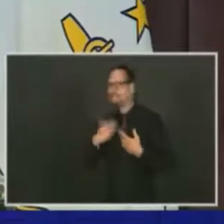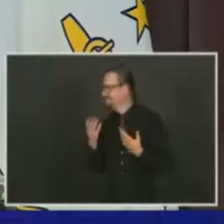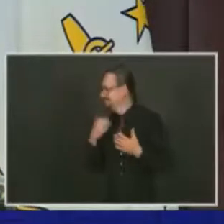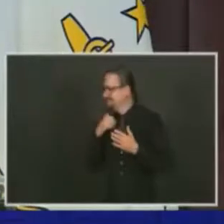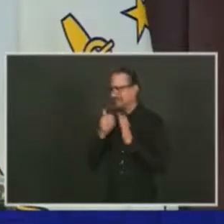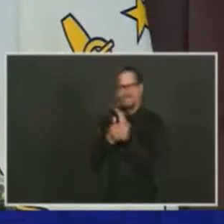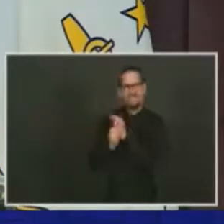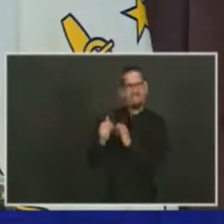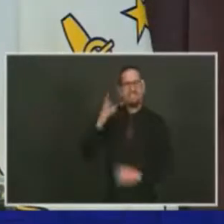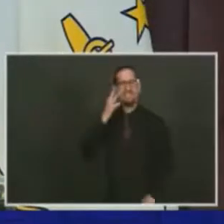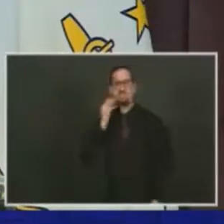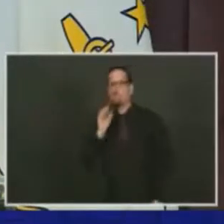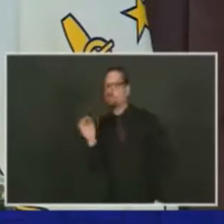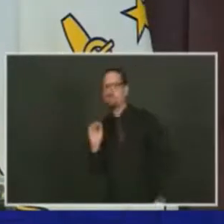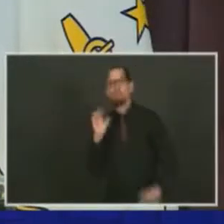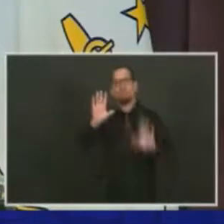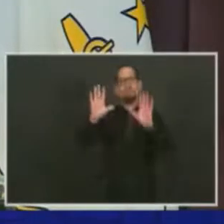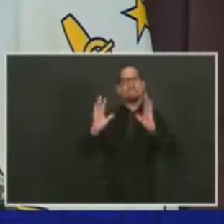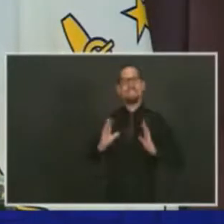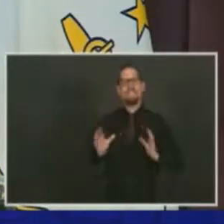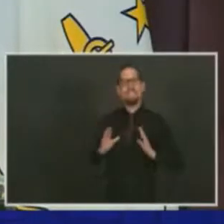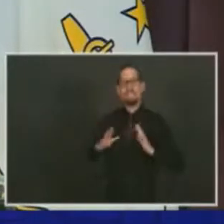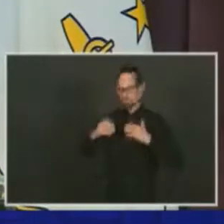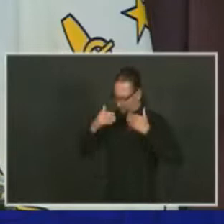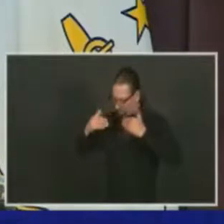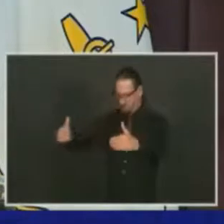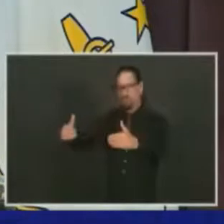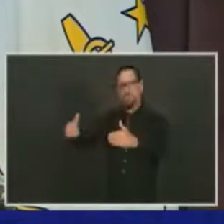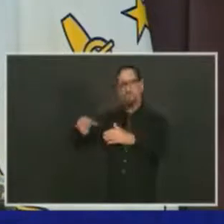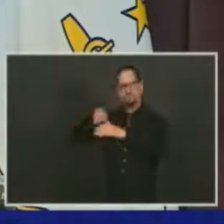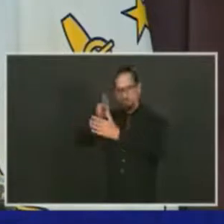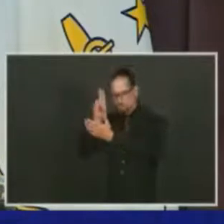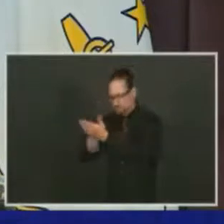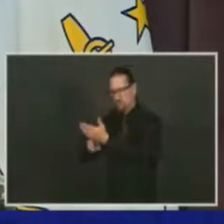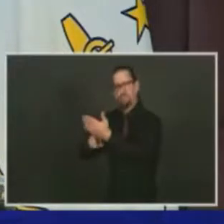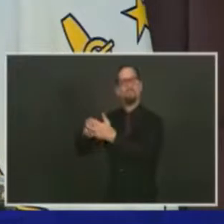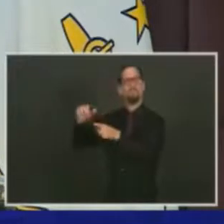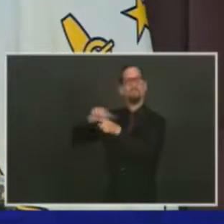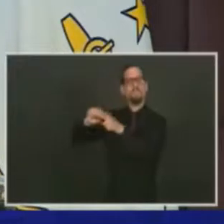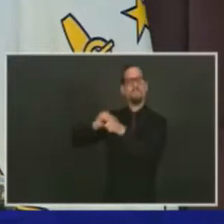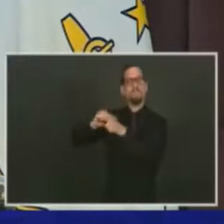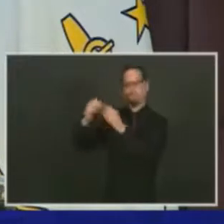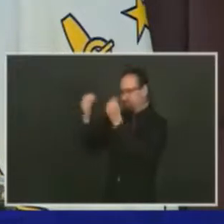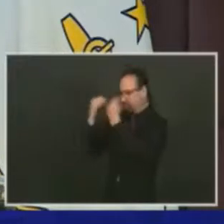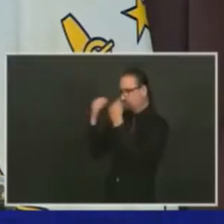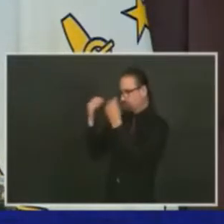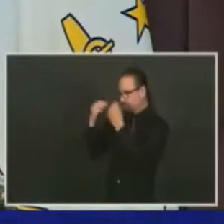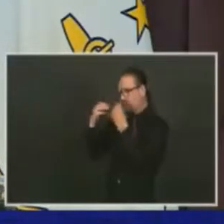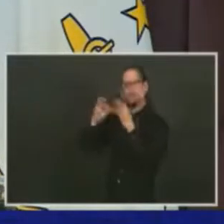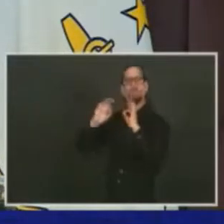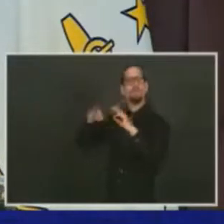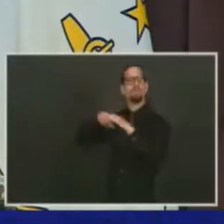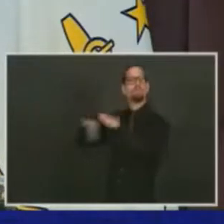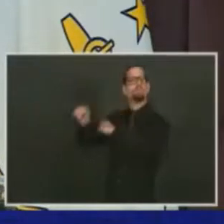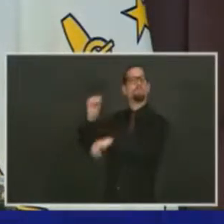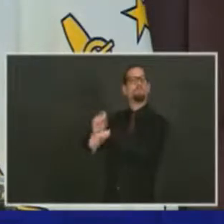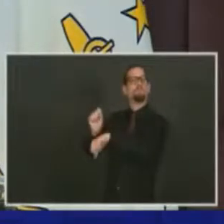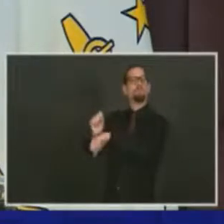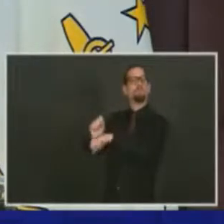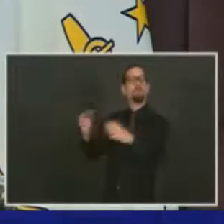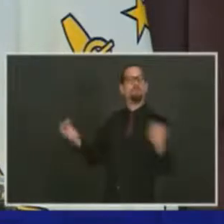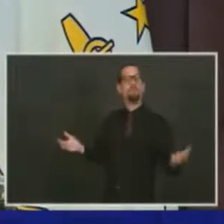training. It's free. This is what we're putting the COVID stimulus monies to do. You can get the training that matches with that